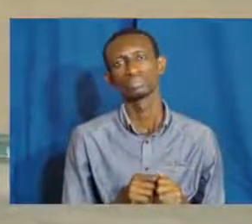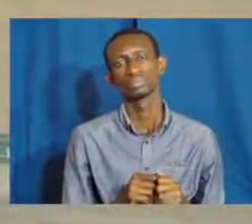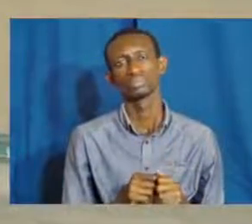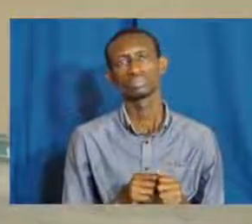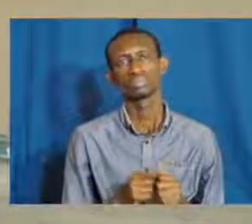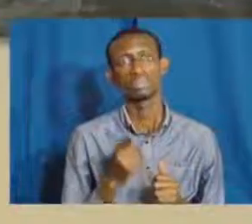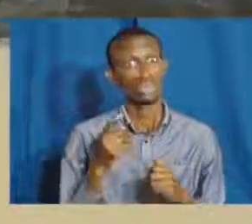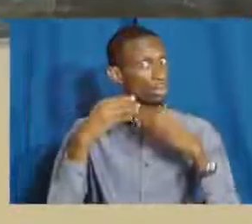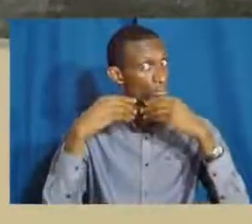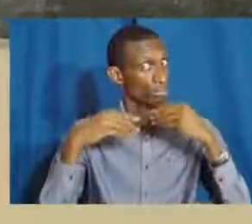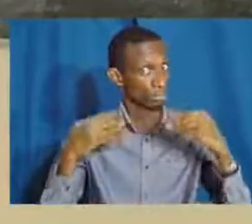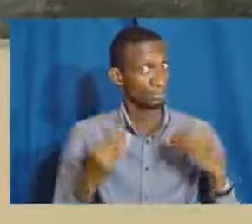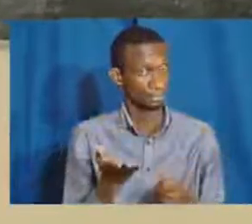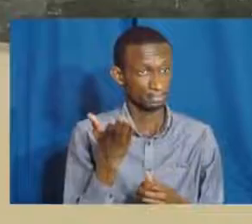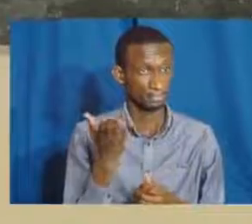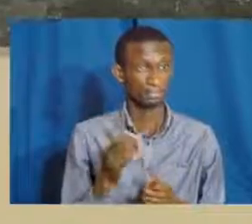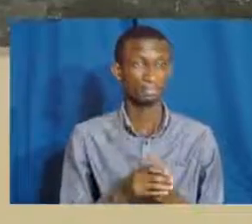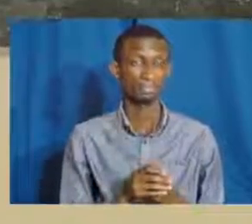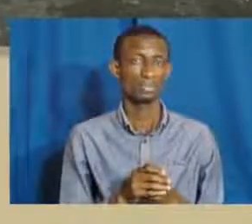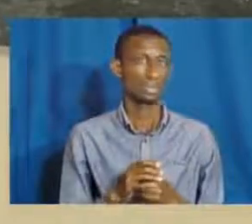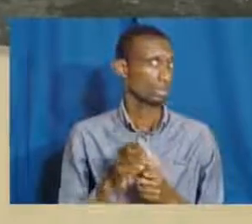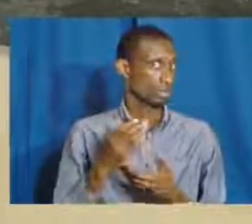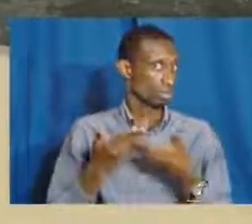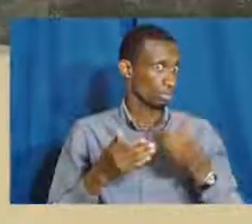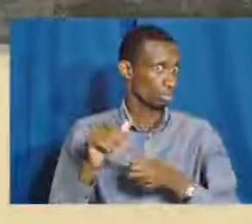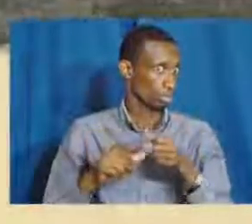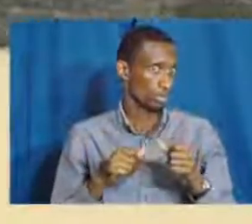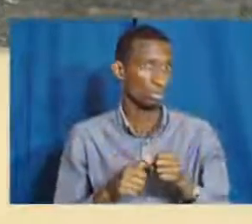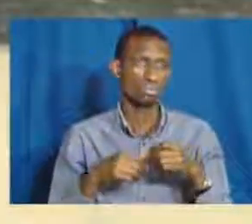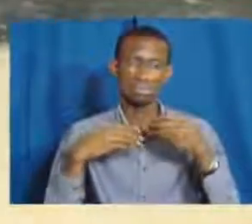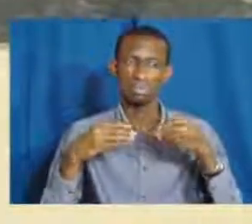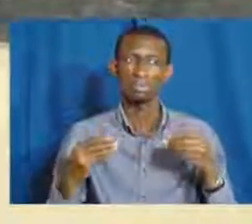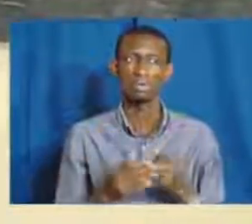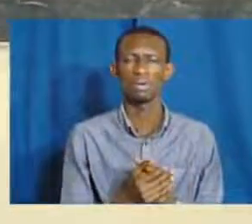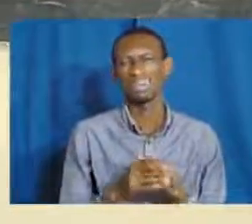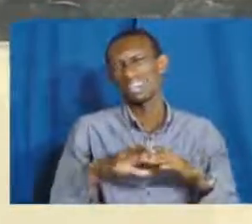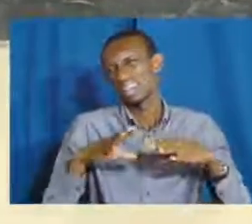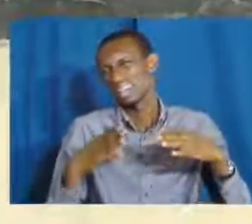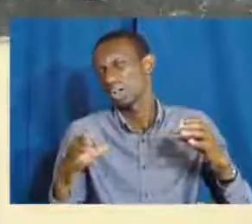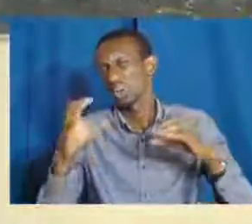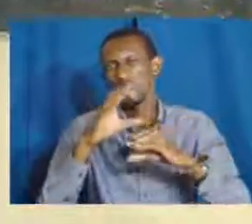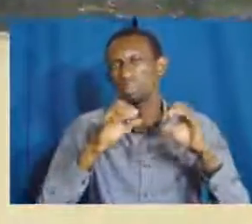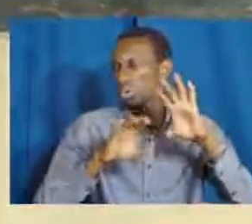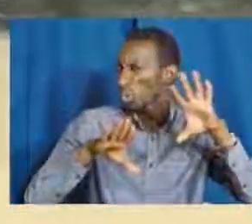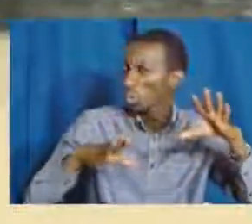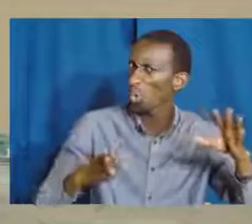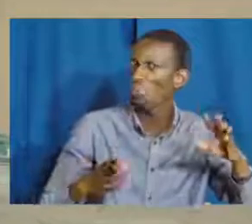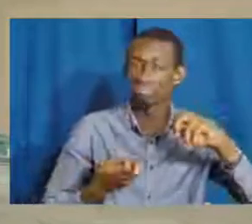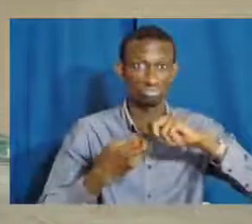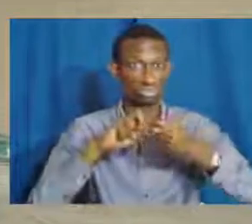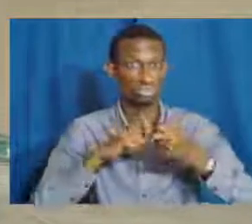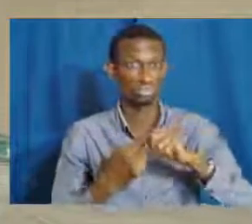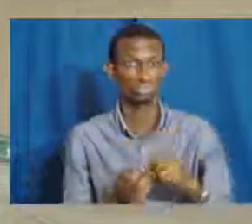the properties, so when I'm talking about the properties, these are either chemical or physical. The properties